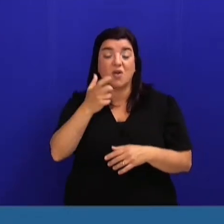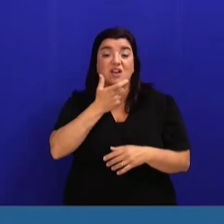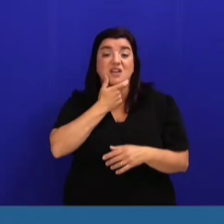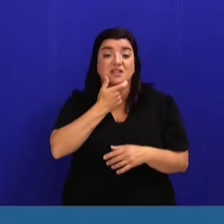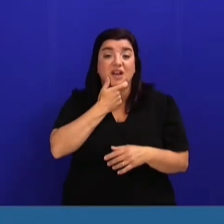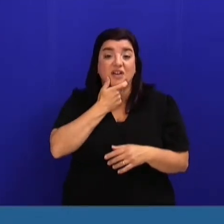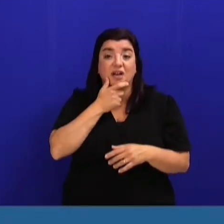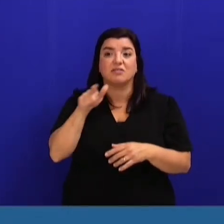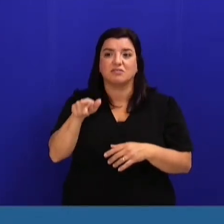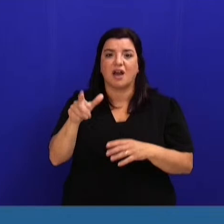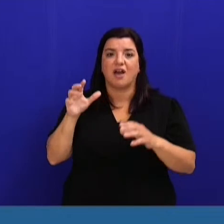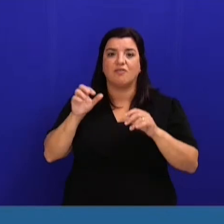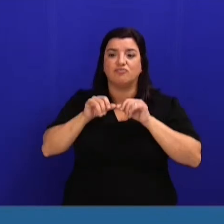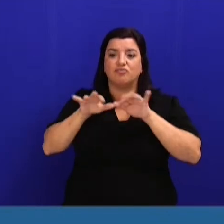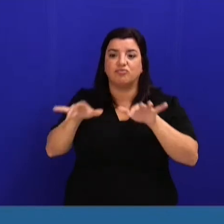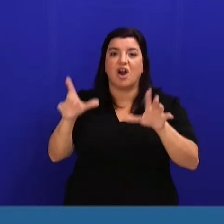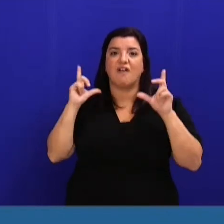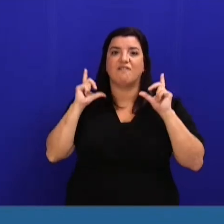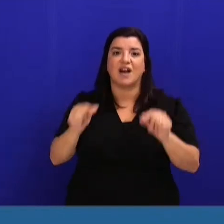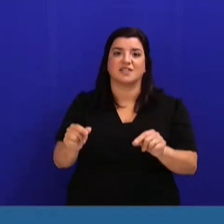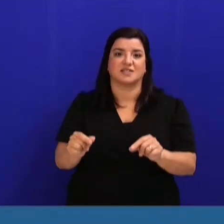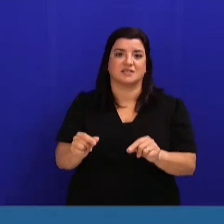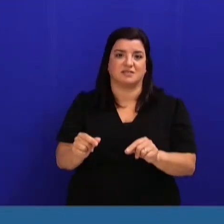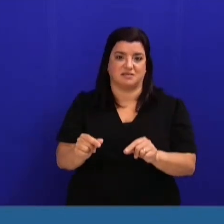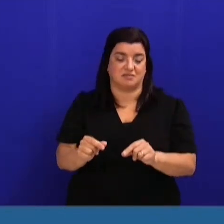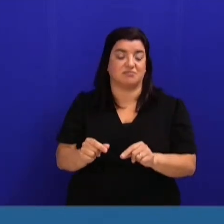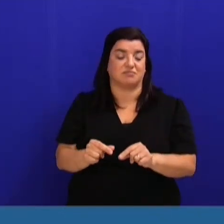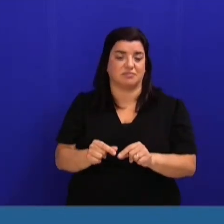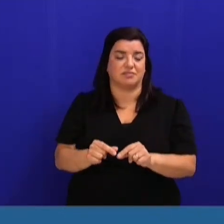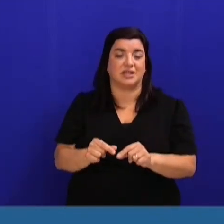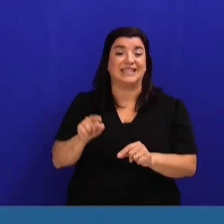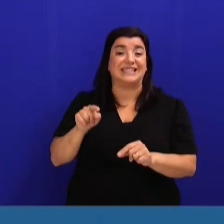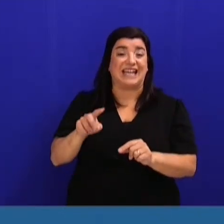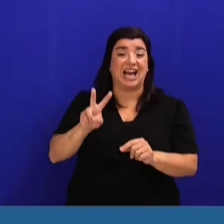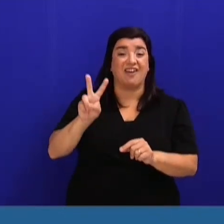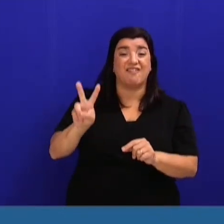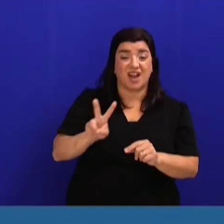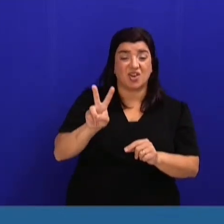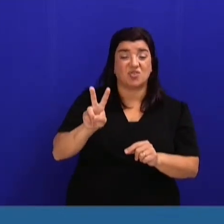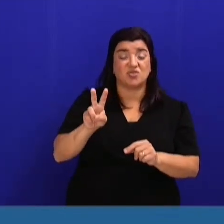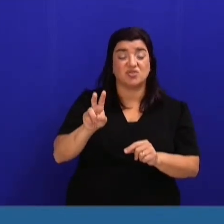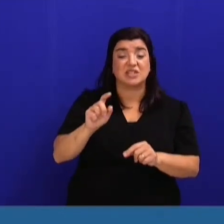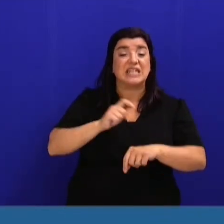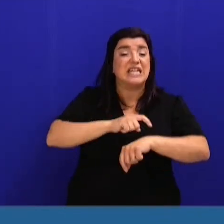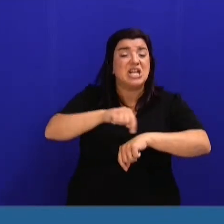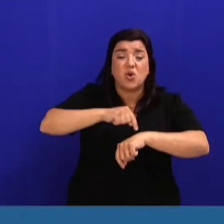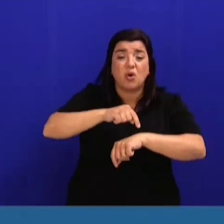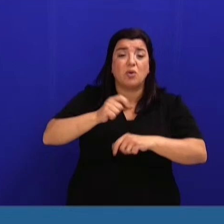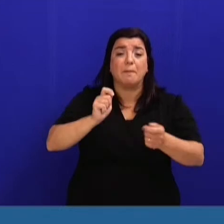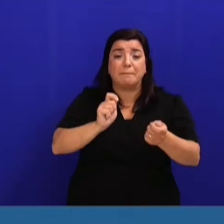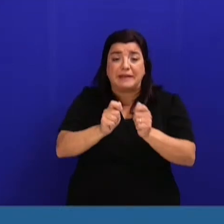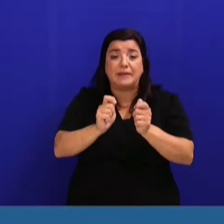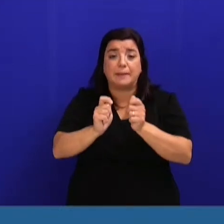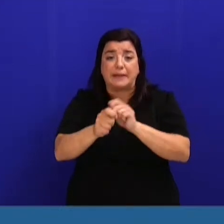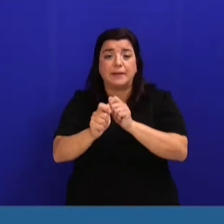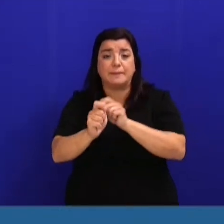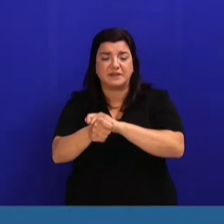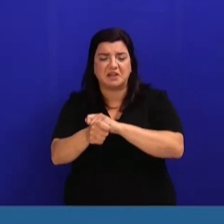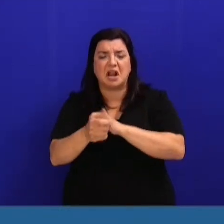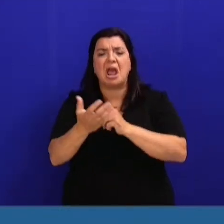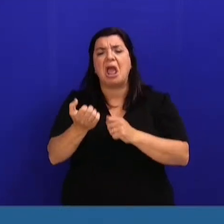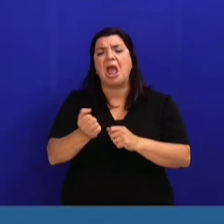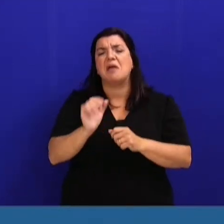f'ħafna pajjiżi li kien qed jiġri hekk. Li jiġrija li dawn il-virusi seħin kollu jinbidlu, ikun hemm ċertu mutations li ma tantx